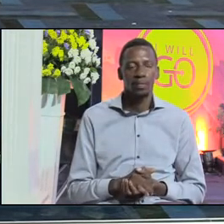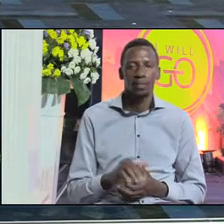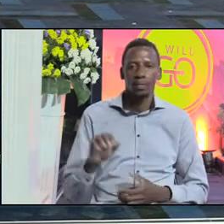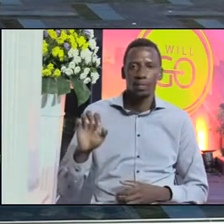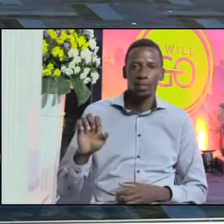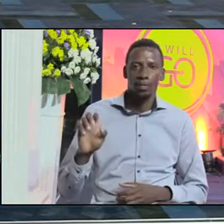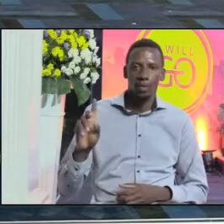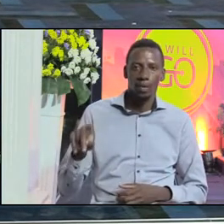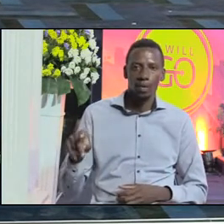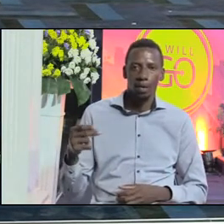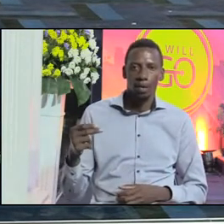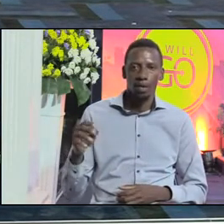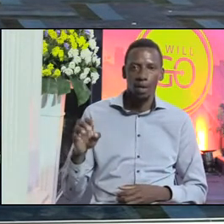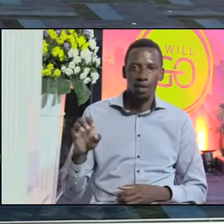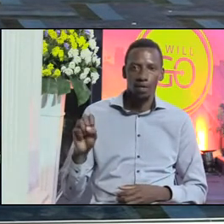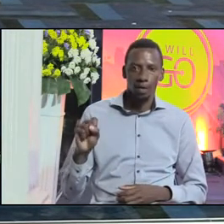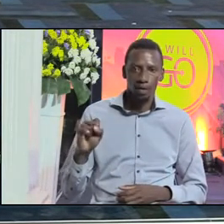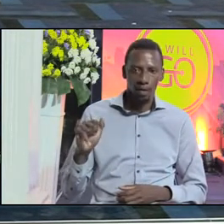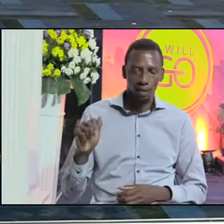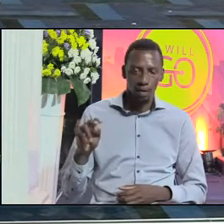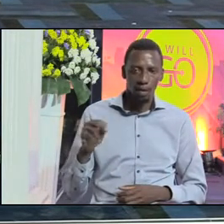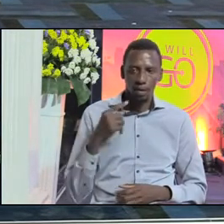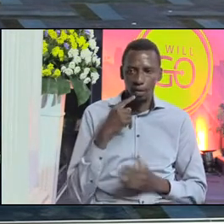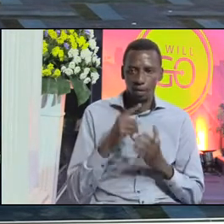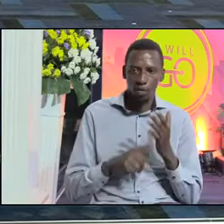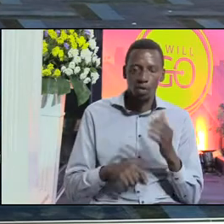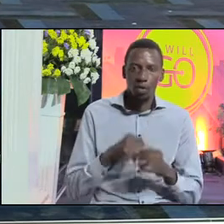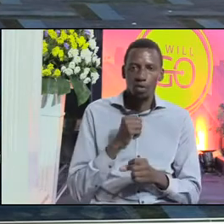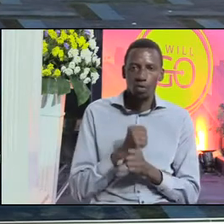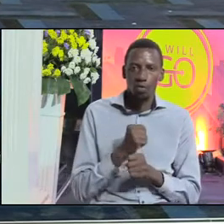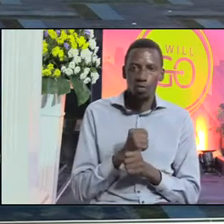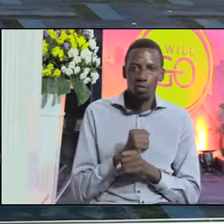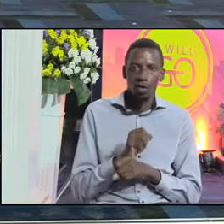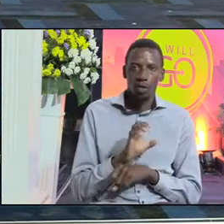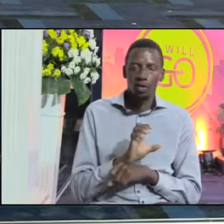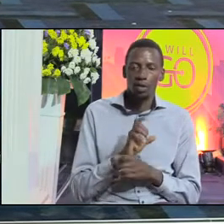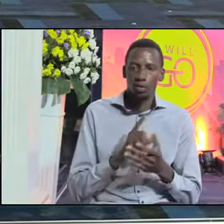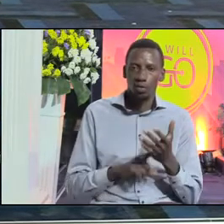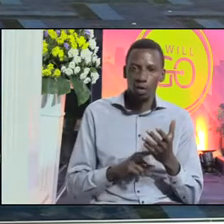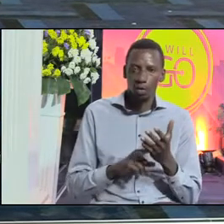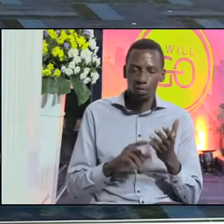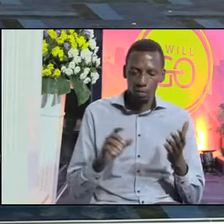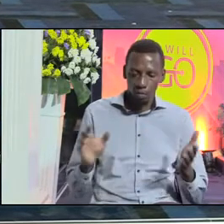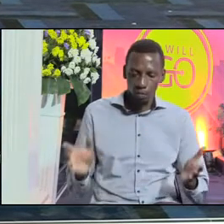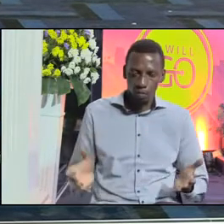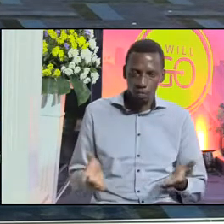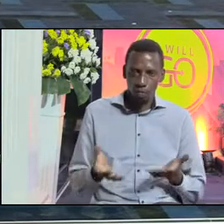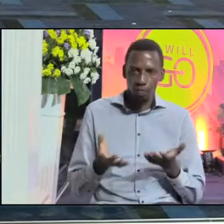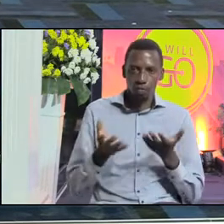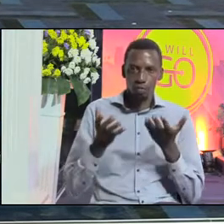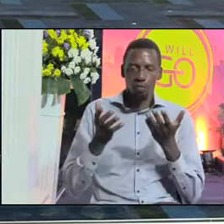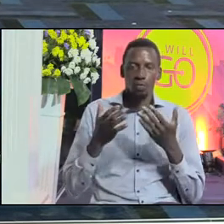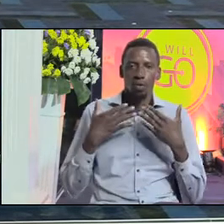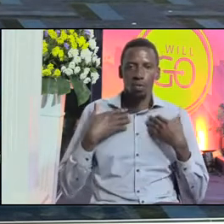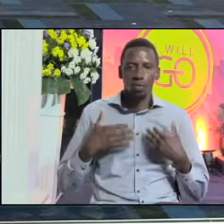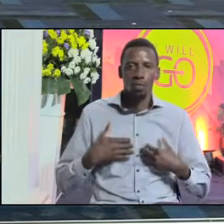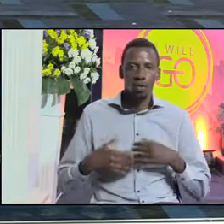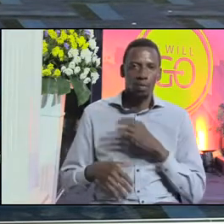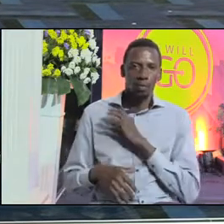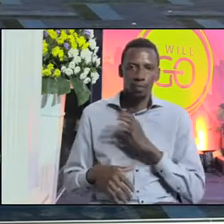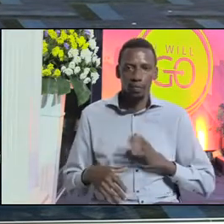Ephesians says that the work of the church is to edify the body of Christ and to perfect the